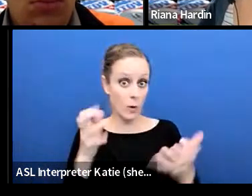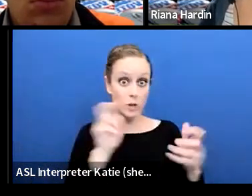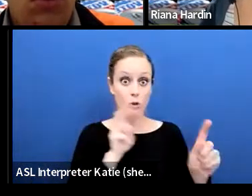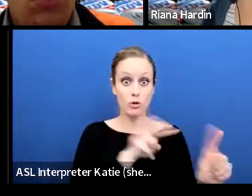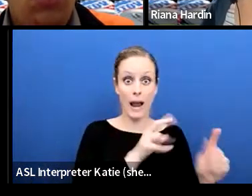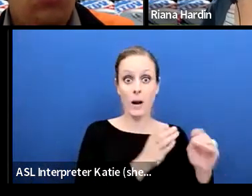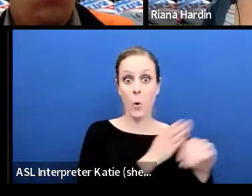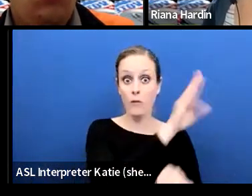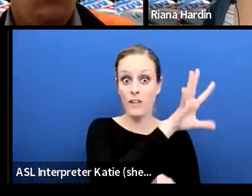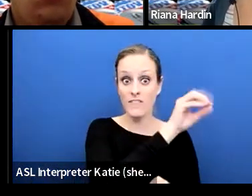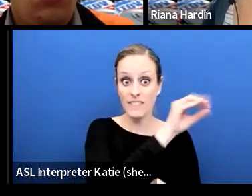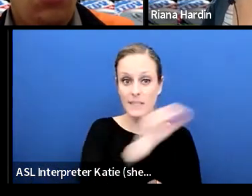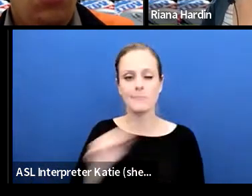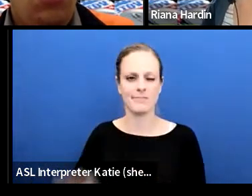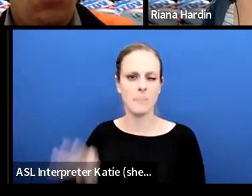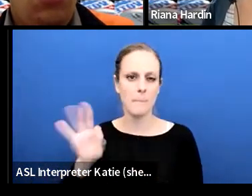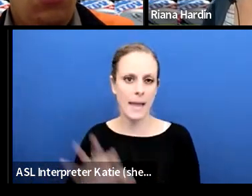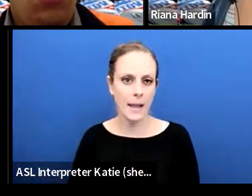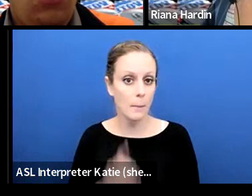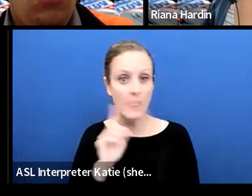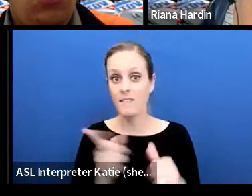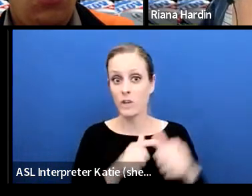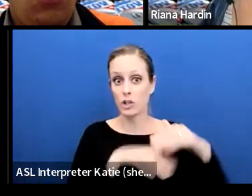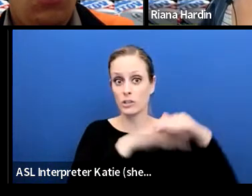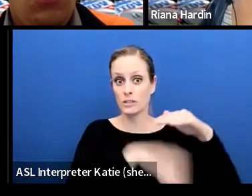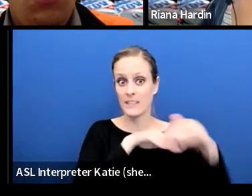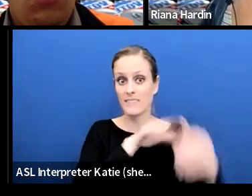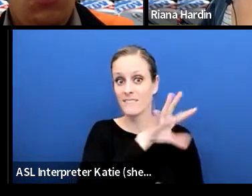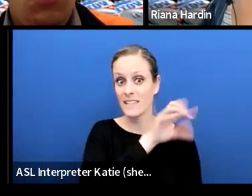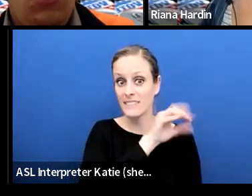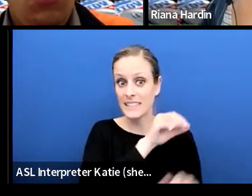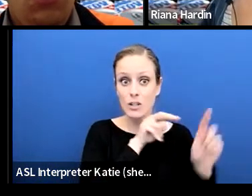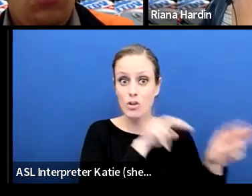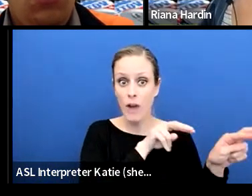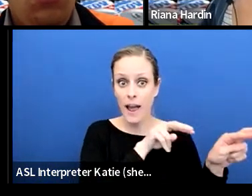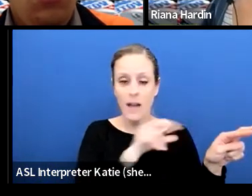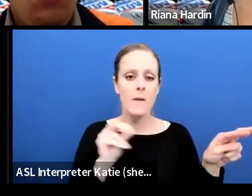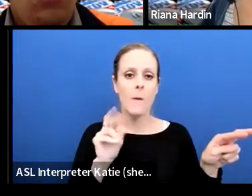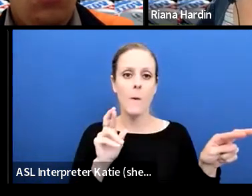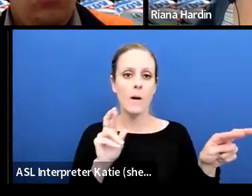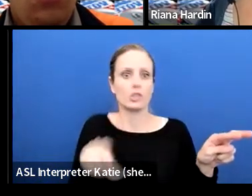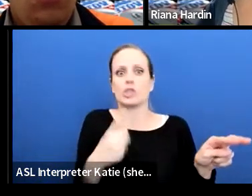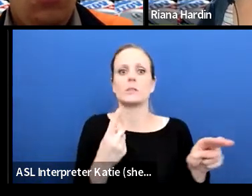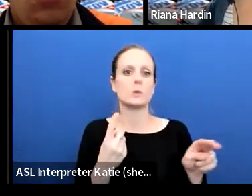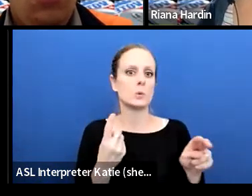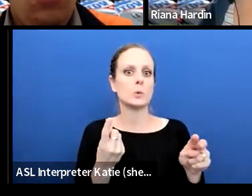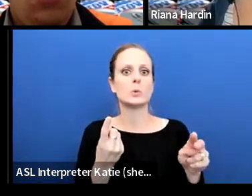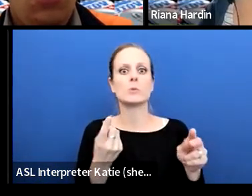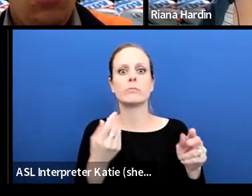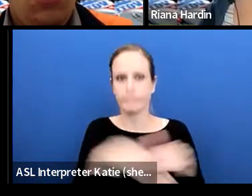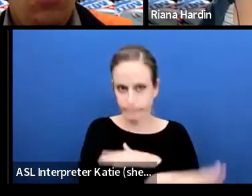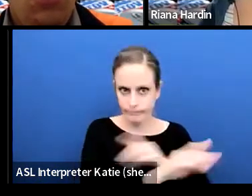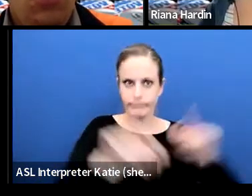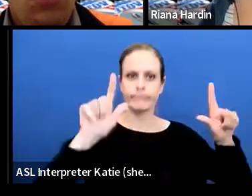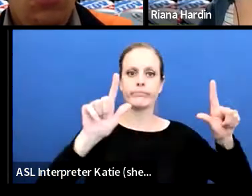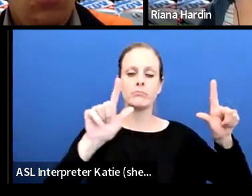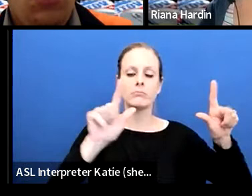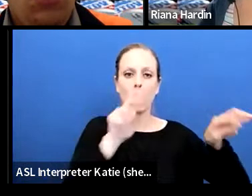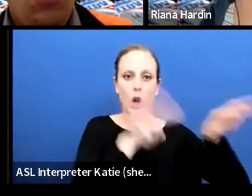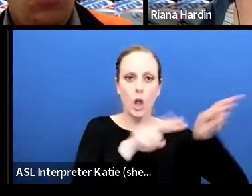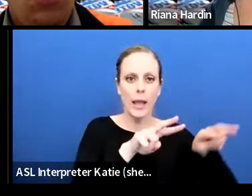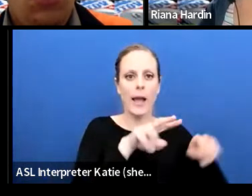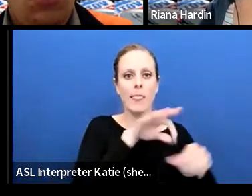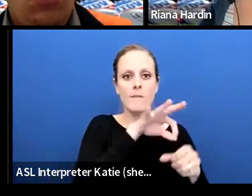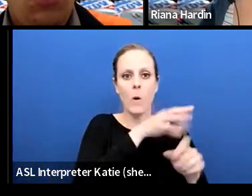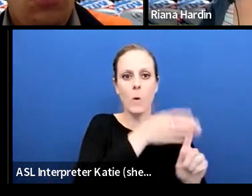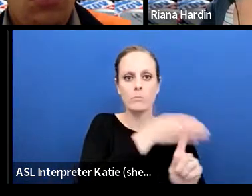than that, you have to pay for it. But the first 50 to track, or just to be on there to look at vote record,